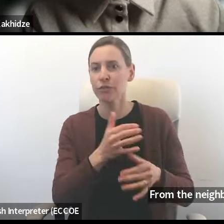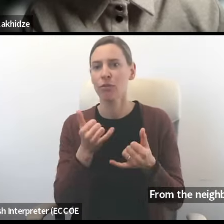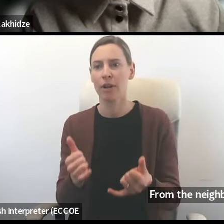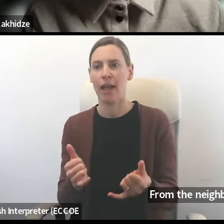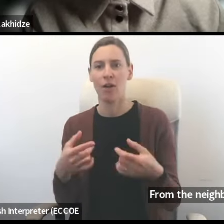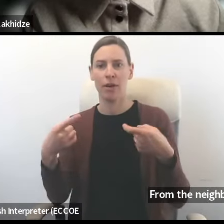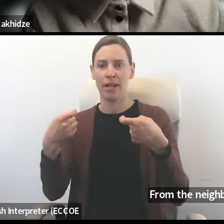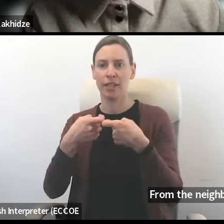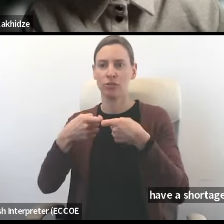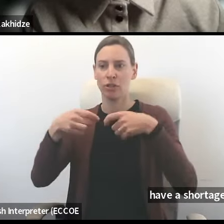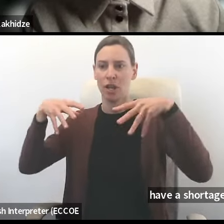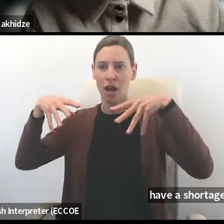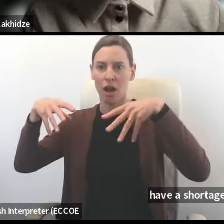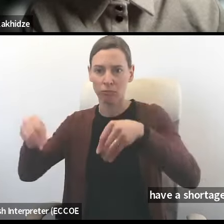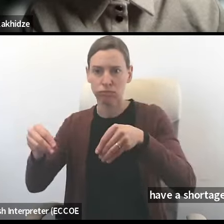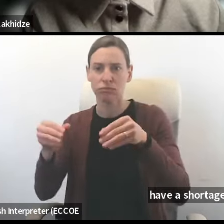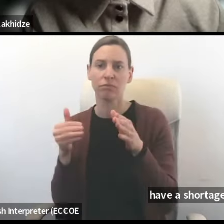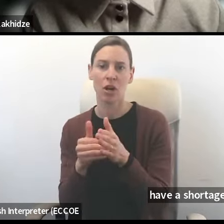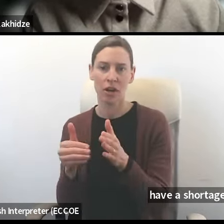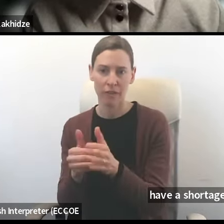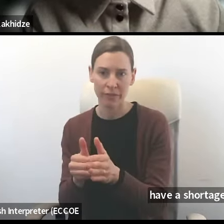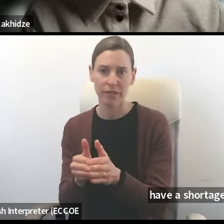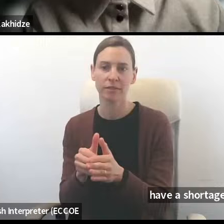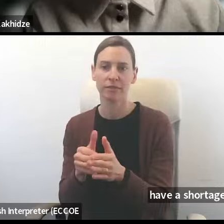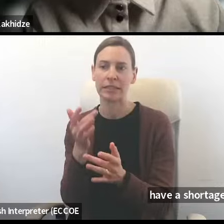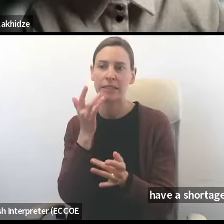blackouts. So like,